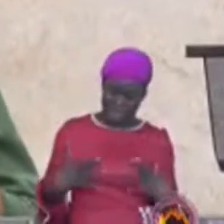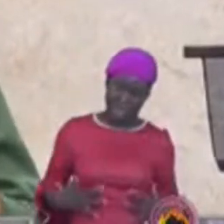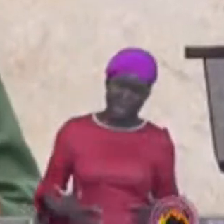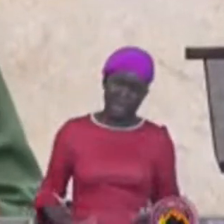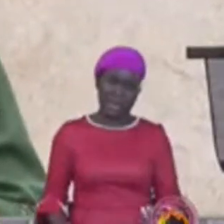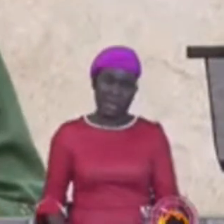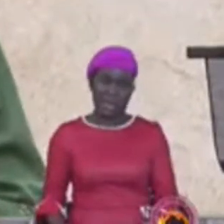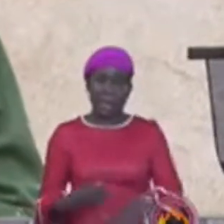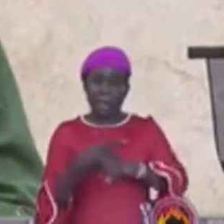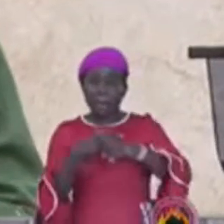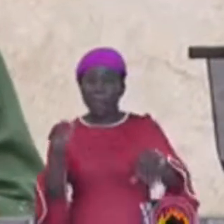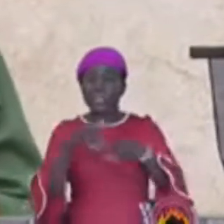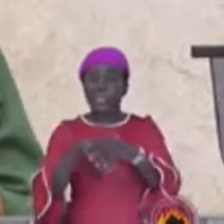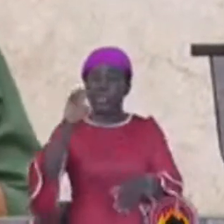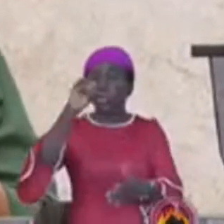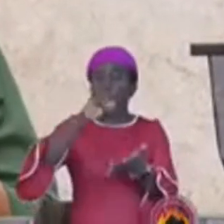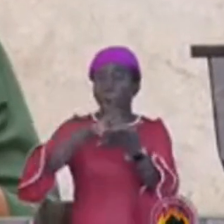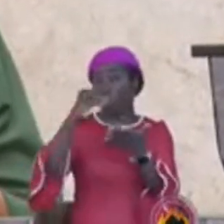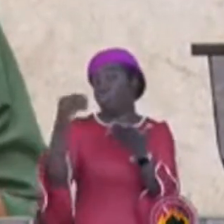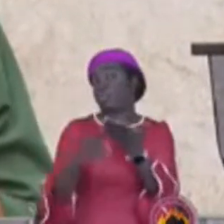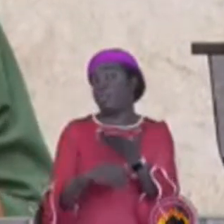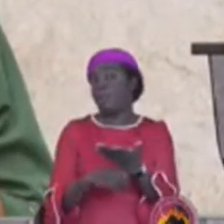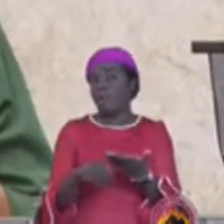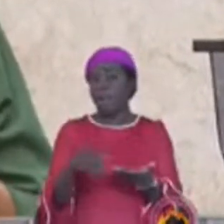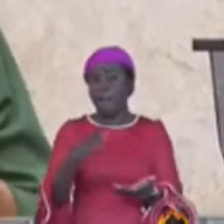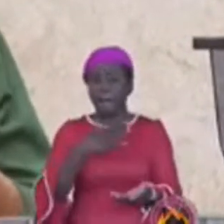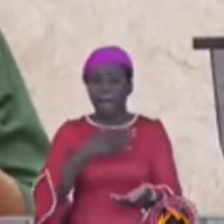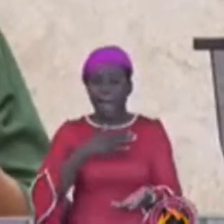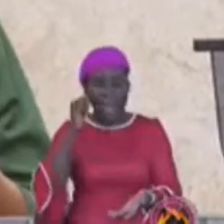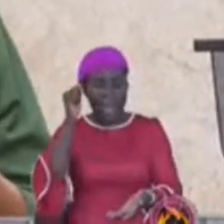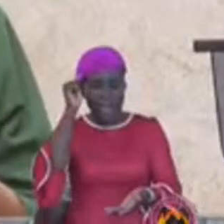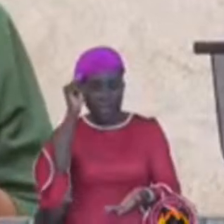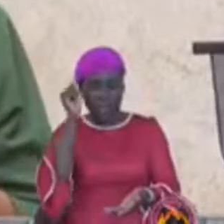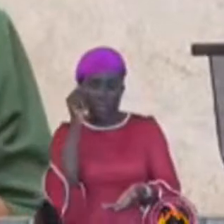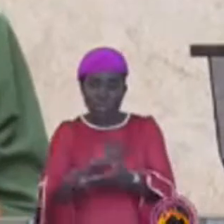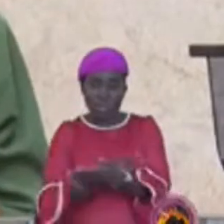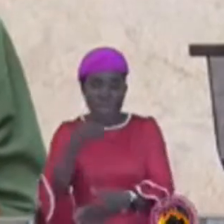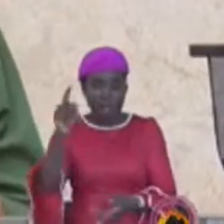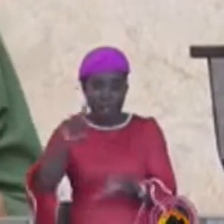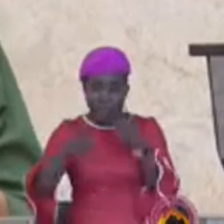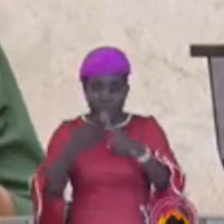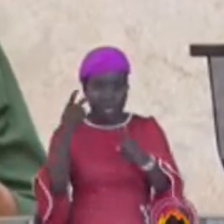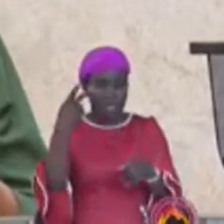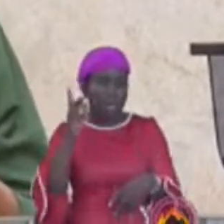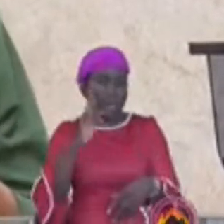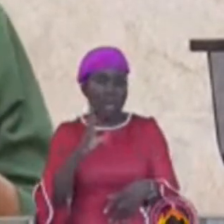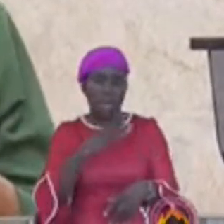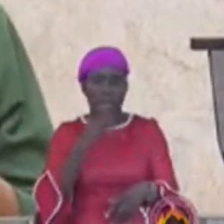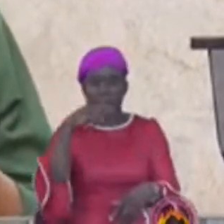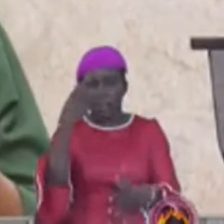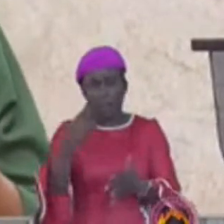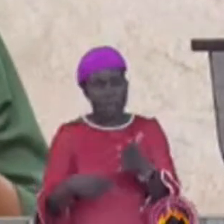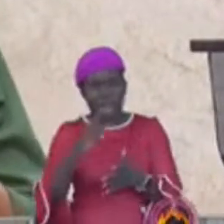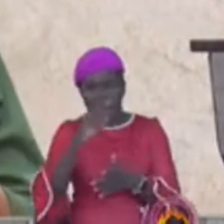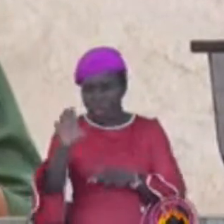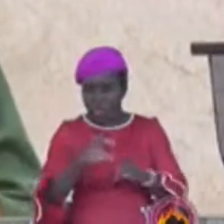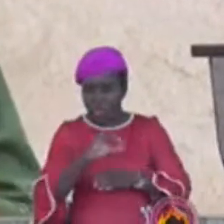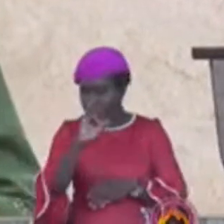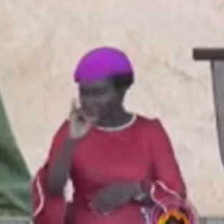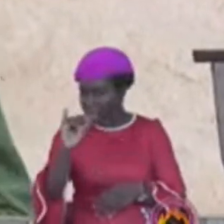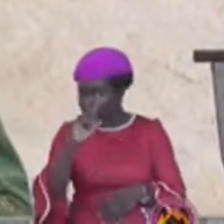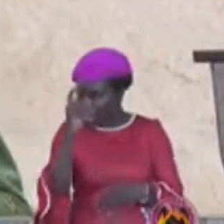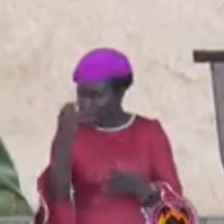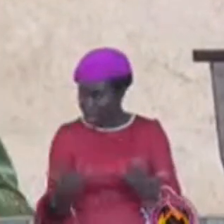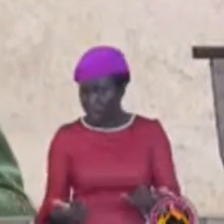hers saw her. She said, Ayo, what are you doing now? She said, nothing, no, I'm still at home. She said,